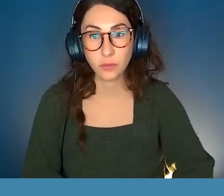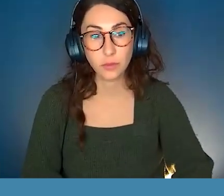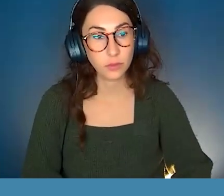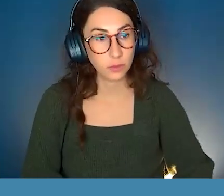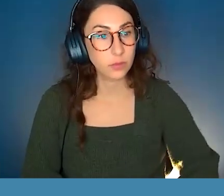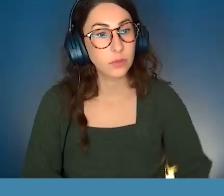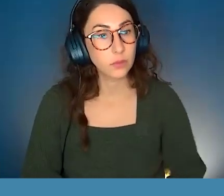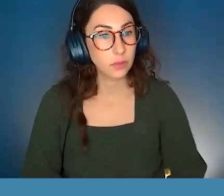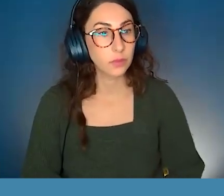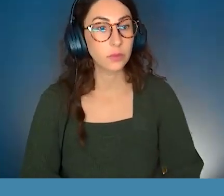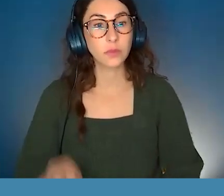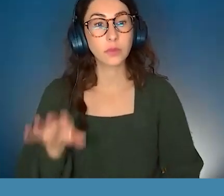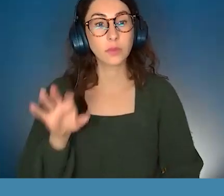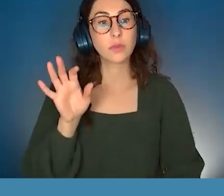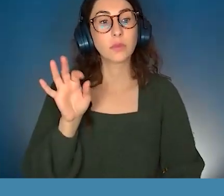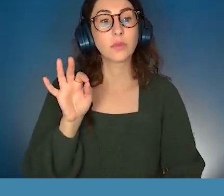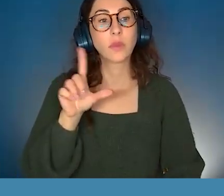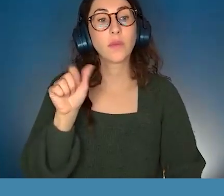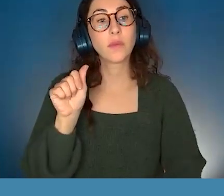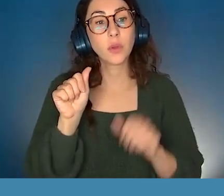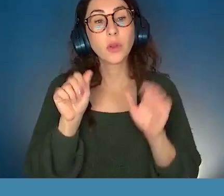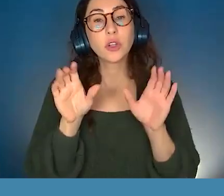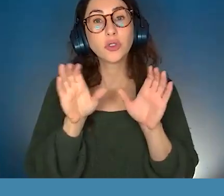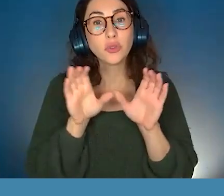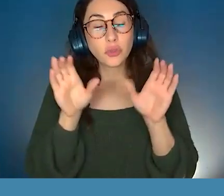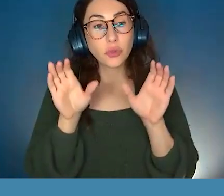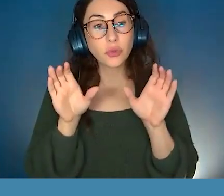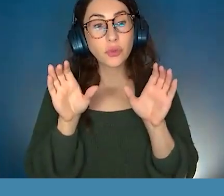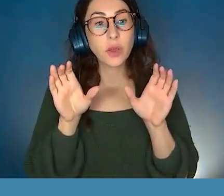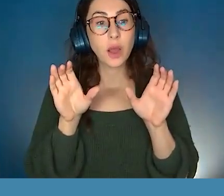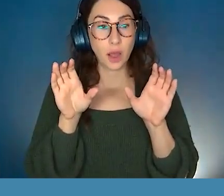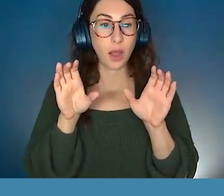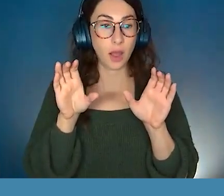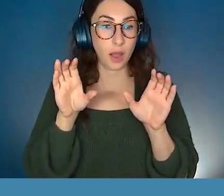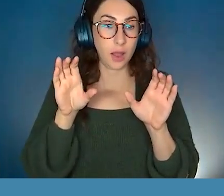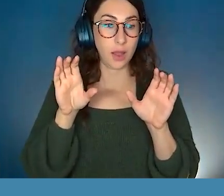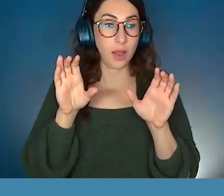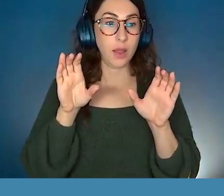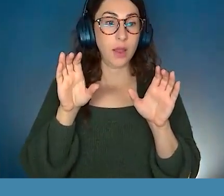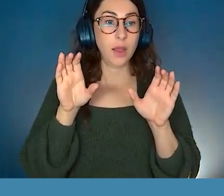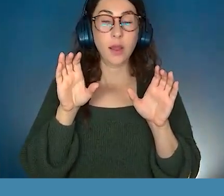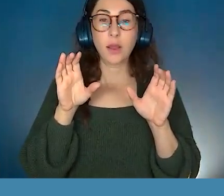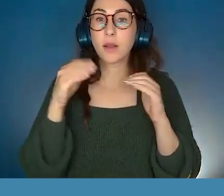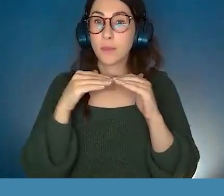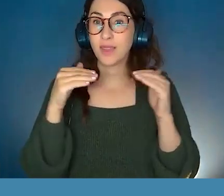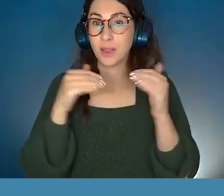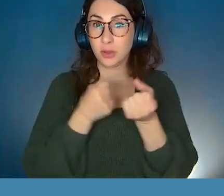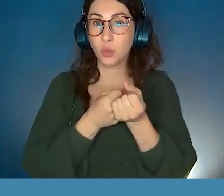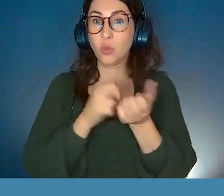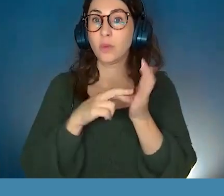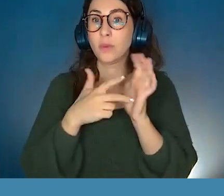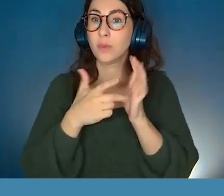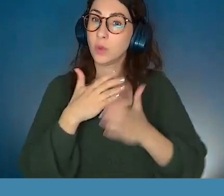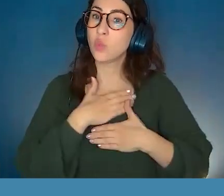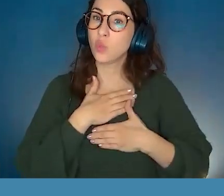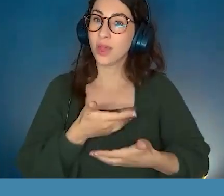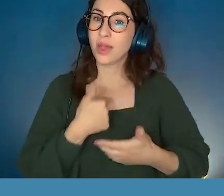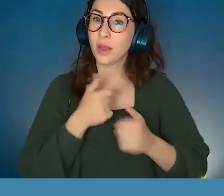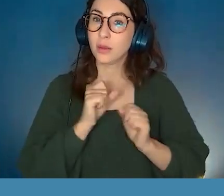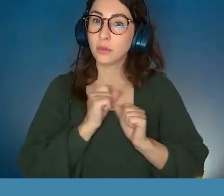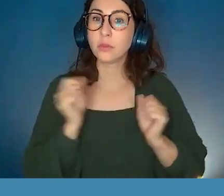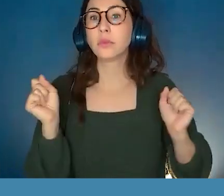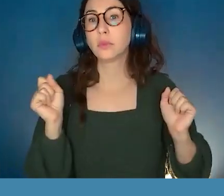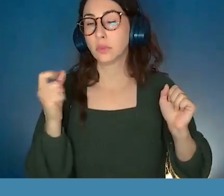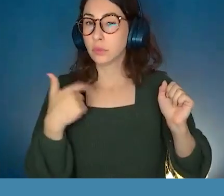And a Florida Certified Peer Recovery Specialist is someone who is willing to self-identify as a person who has